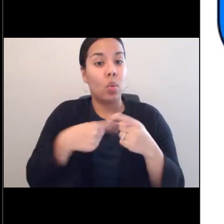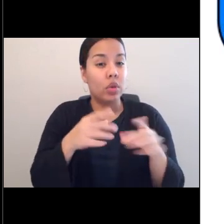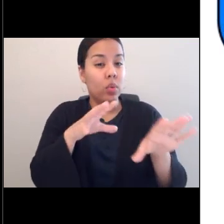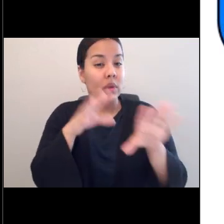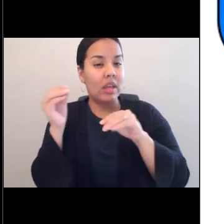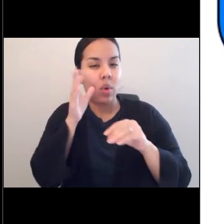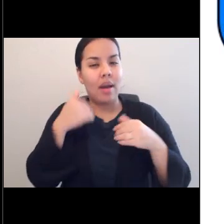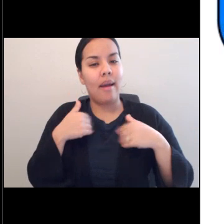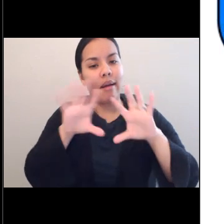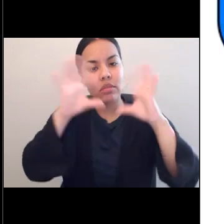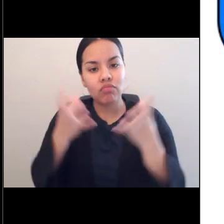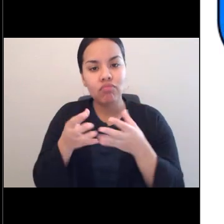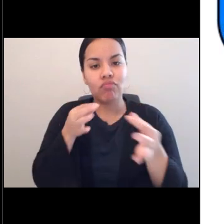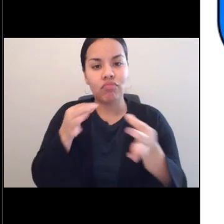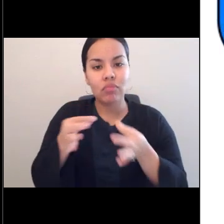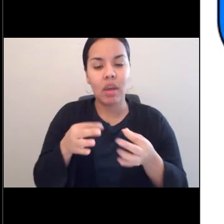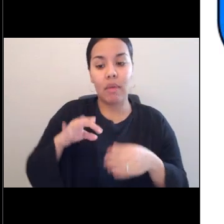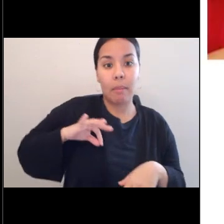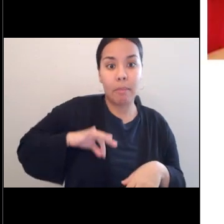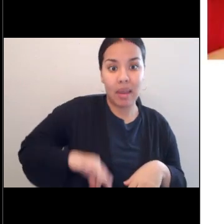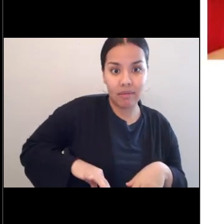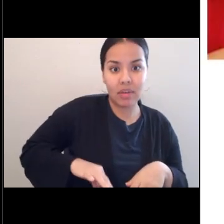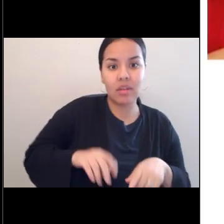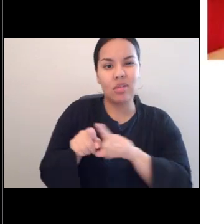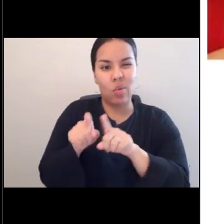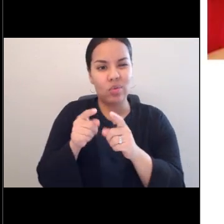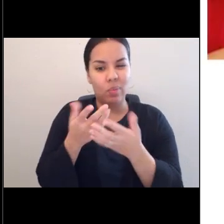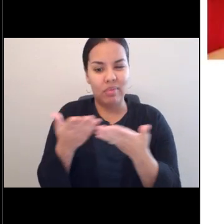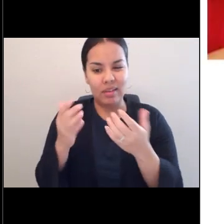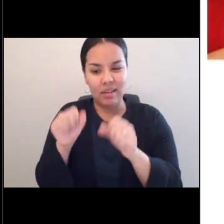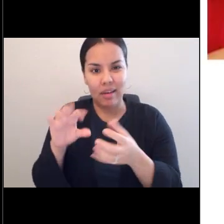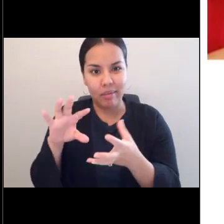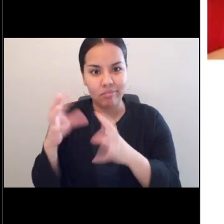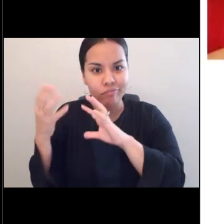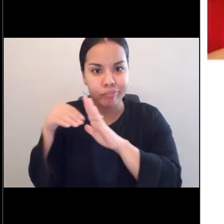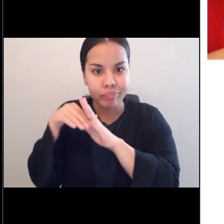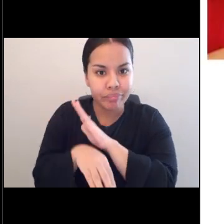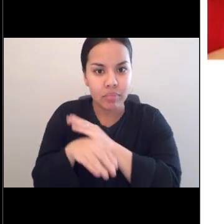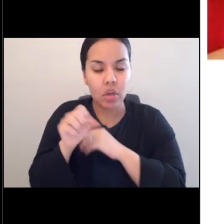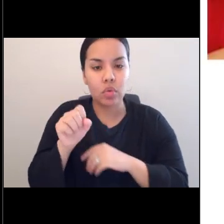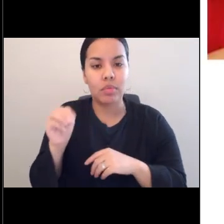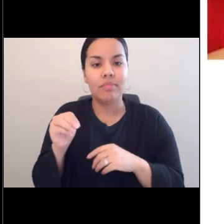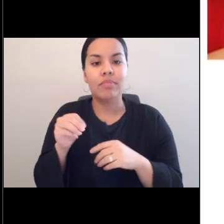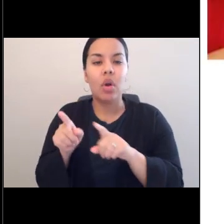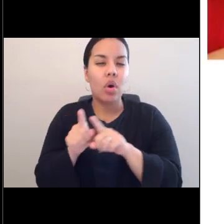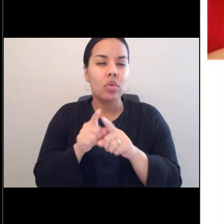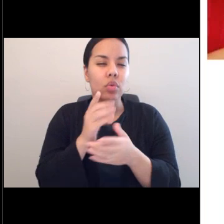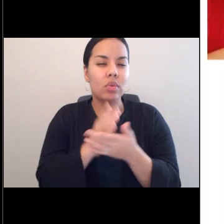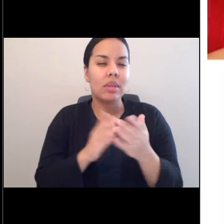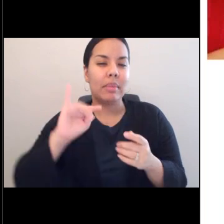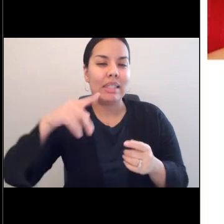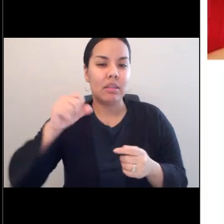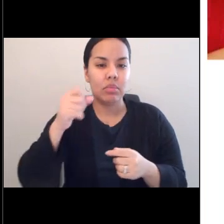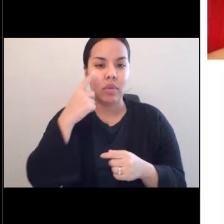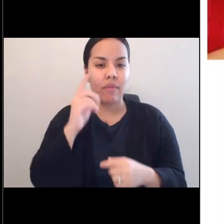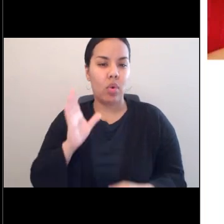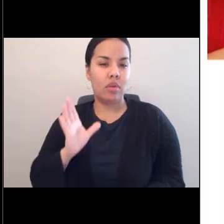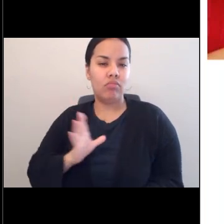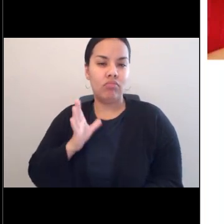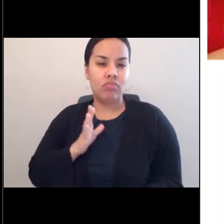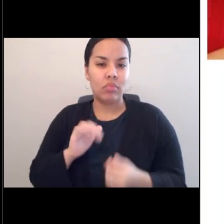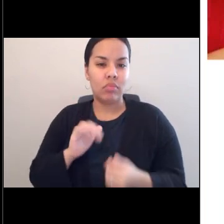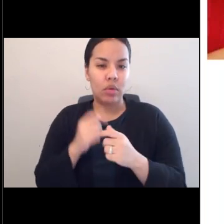of the benefits and pitfalls of social media, as well as pointers for social media etiquette. Our panelists will discuss how